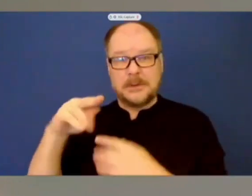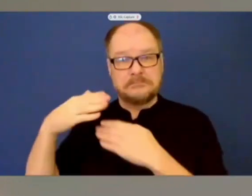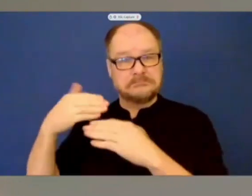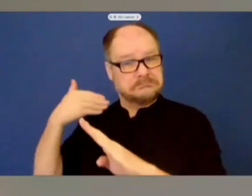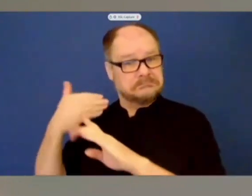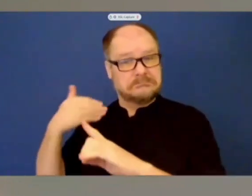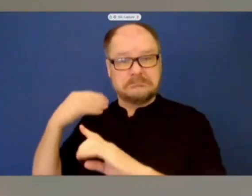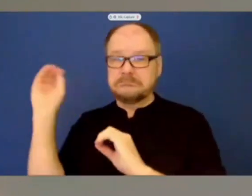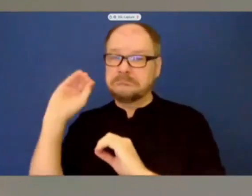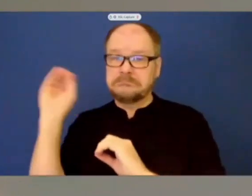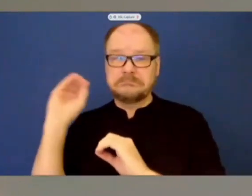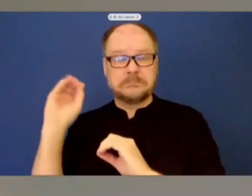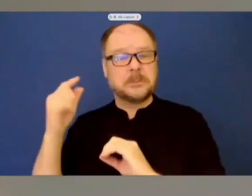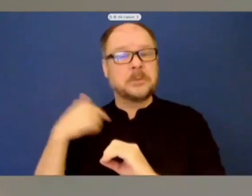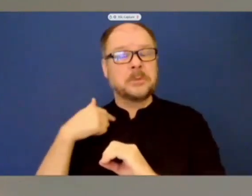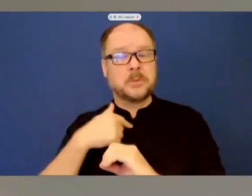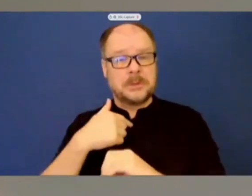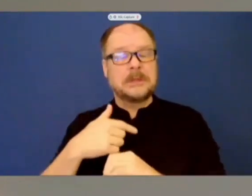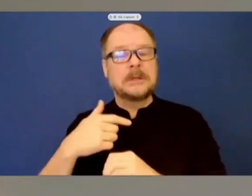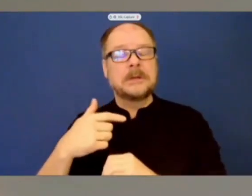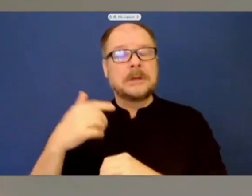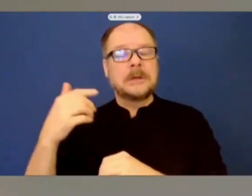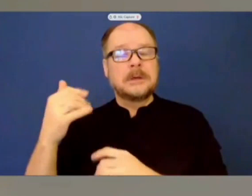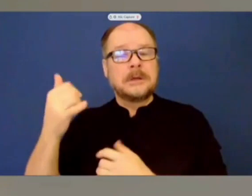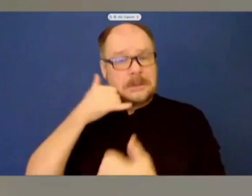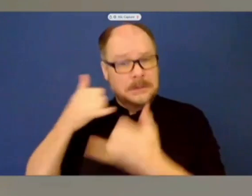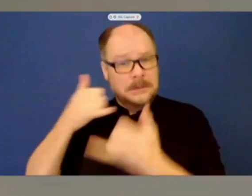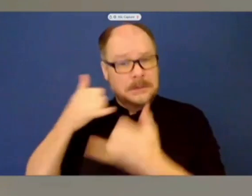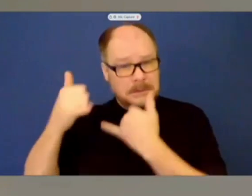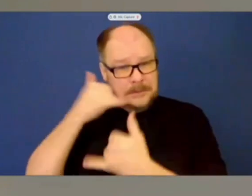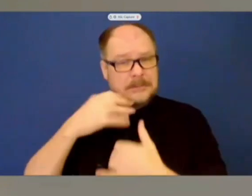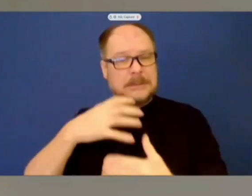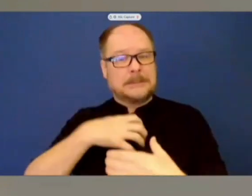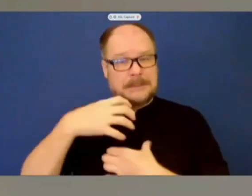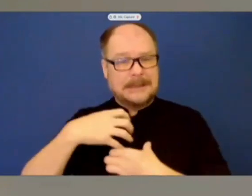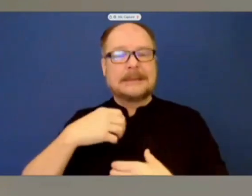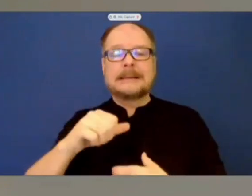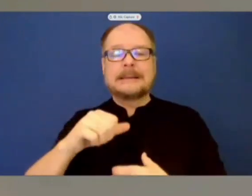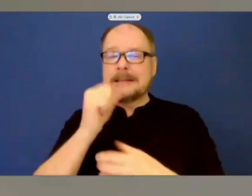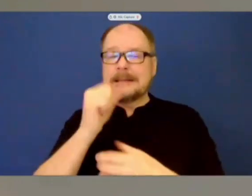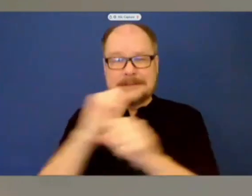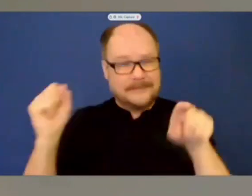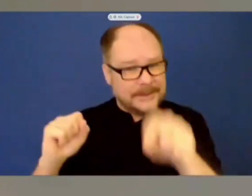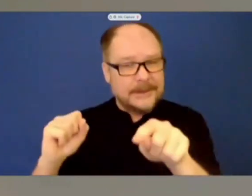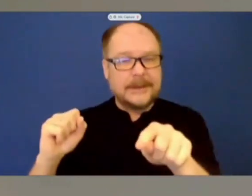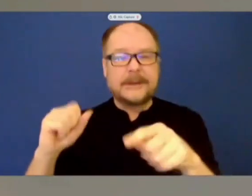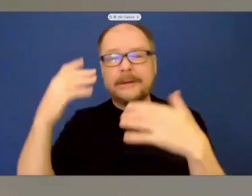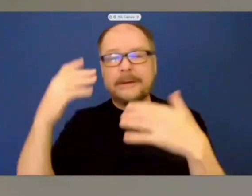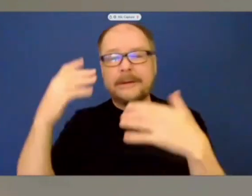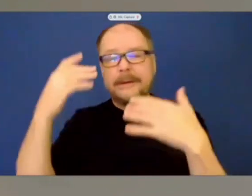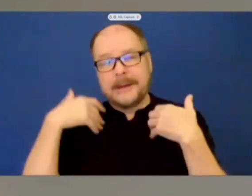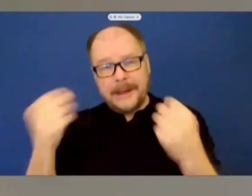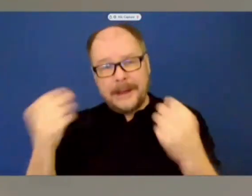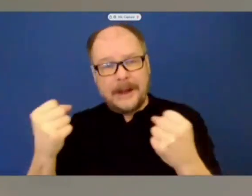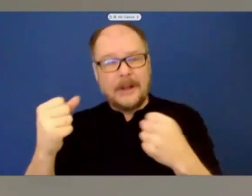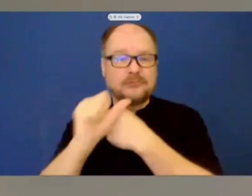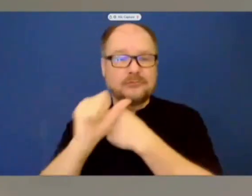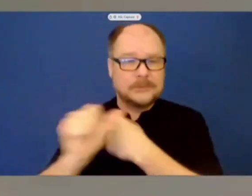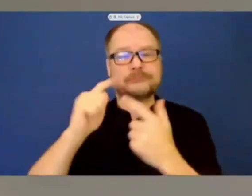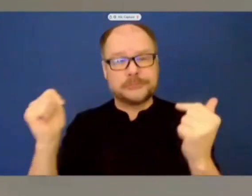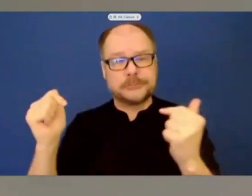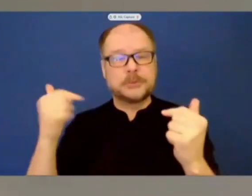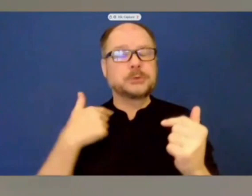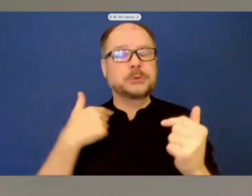came because of a concern and a complaint around the safety conditions and the potential health threats that